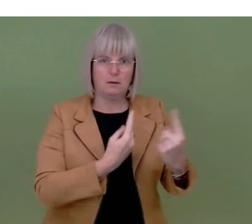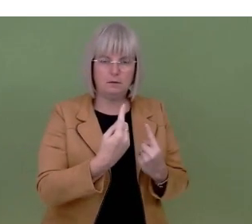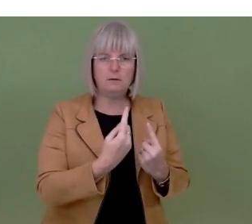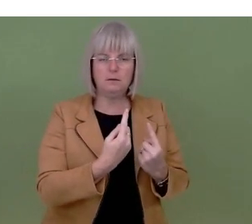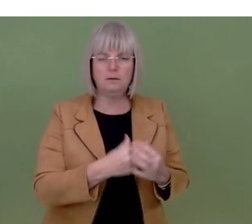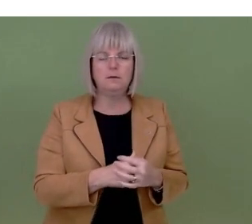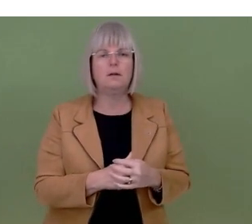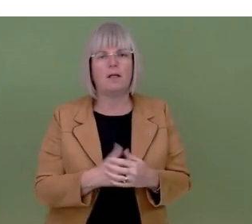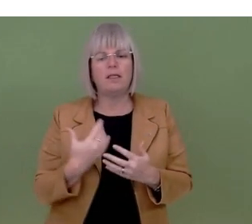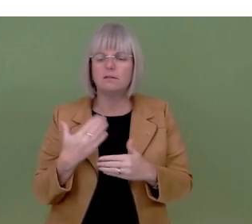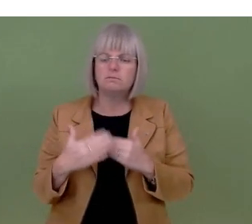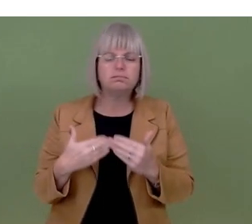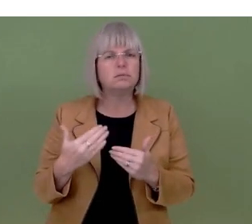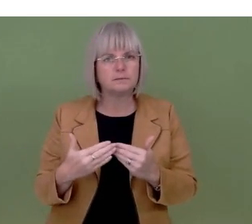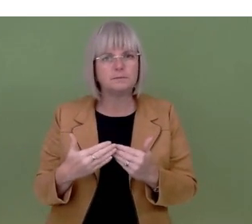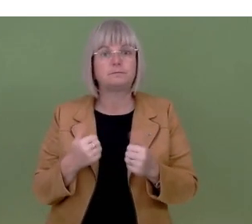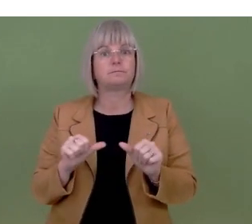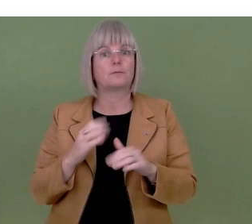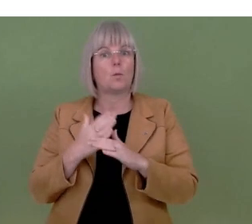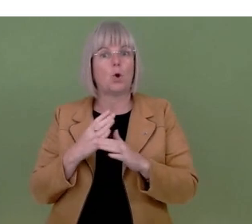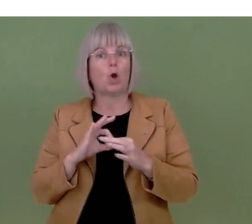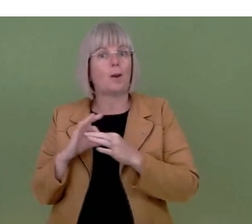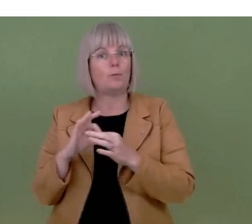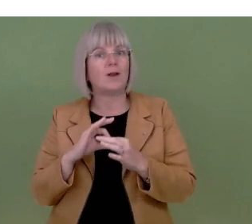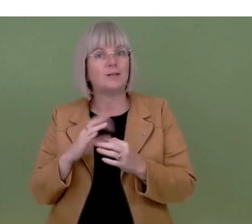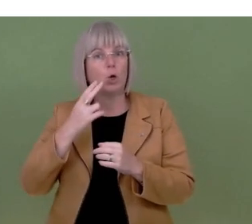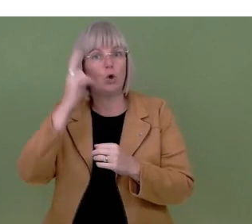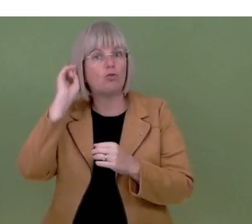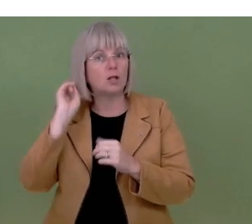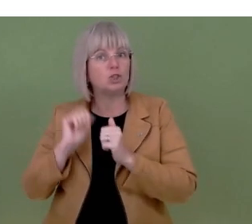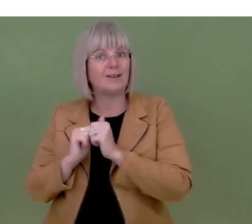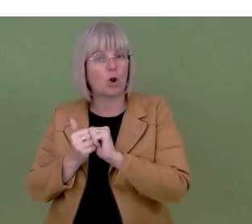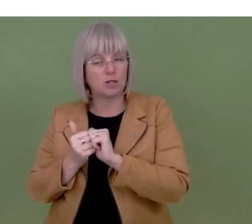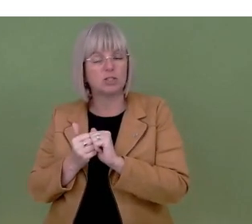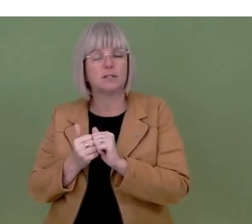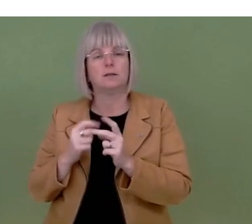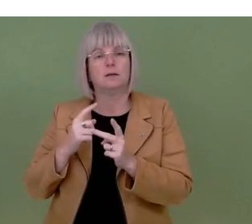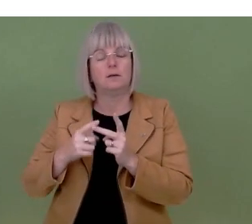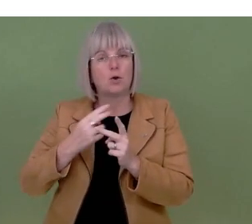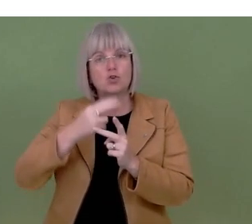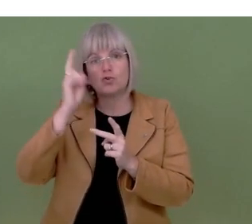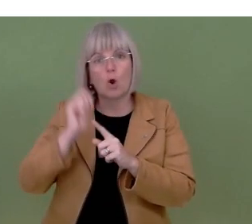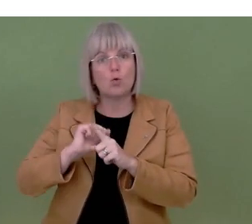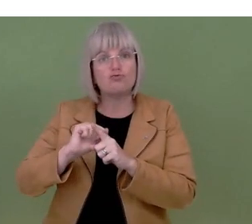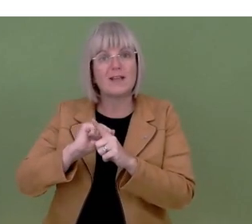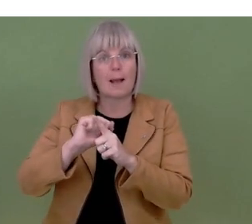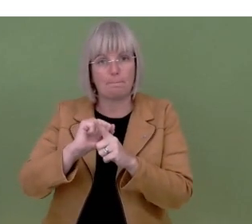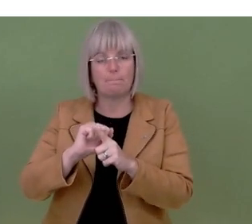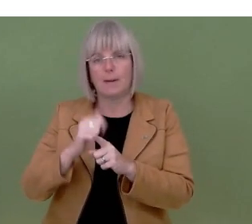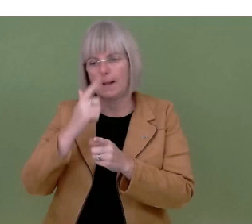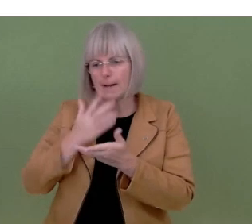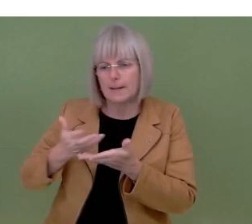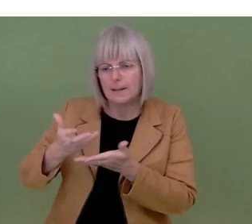to work in collaboration with our neurology colleagues and our neuro rehab colleagues to look at developing shared expertise and